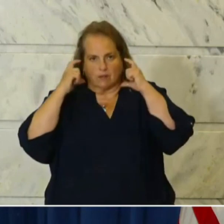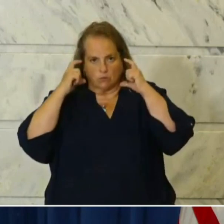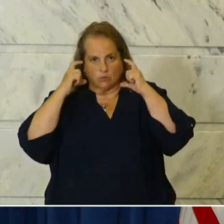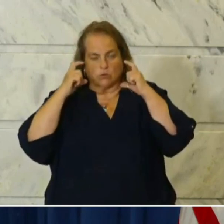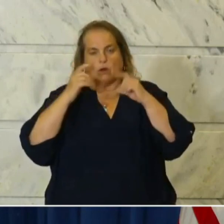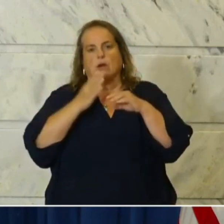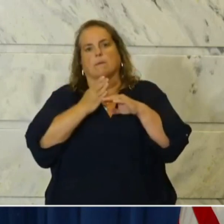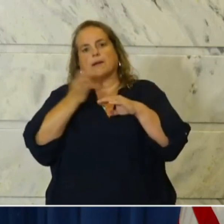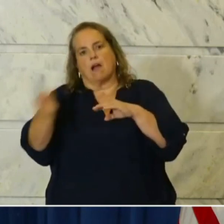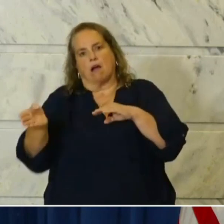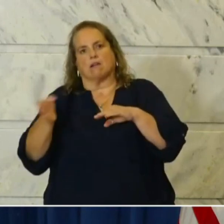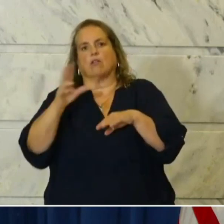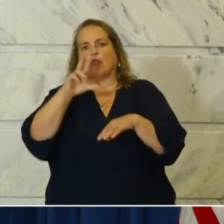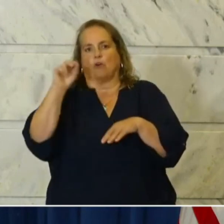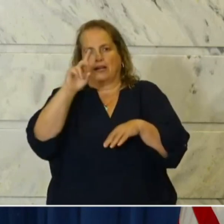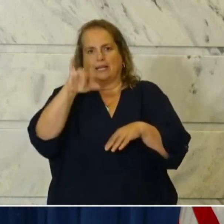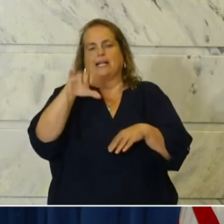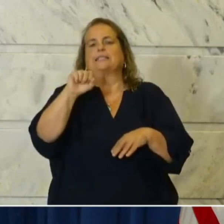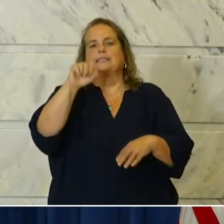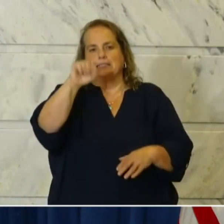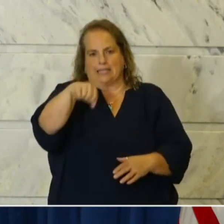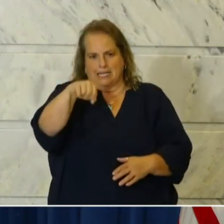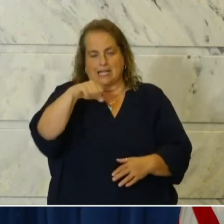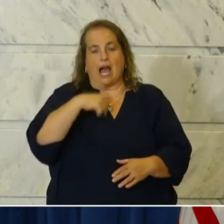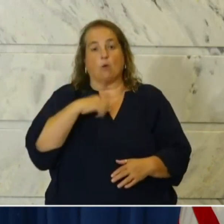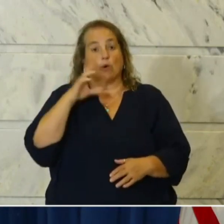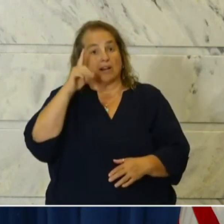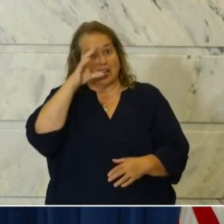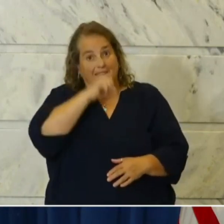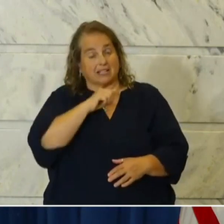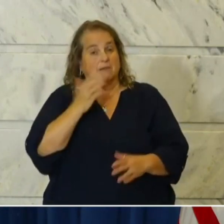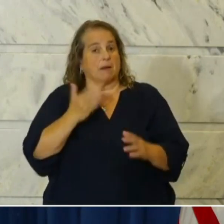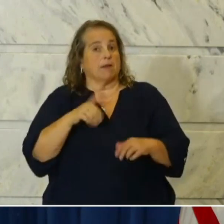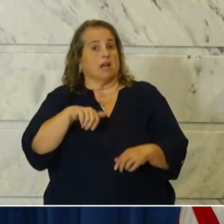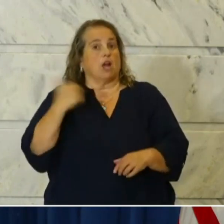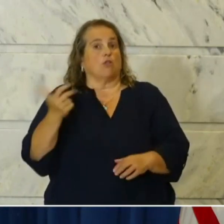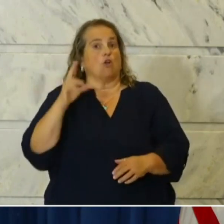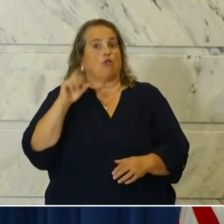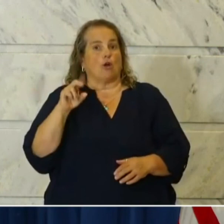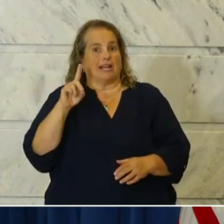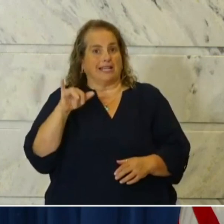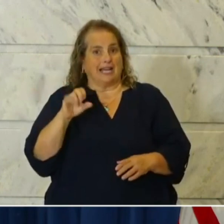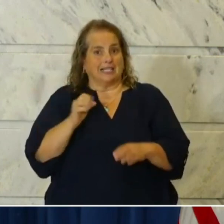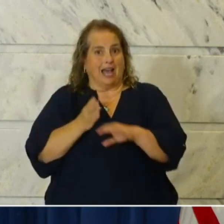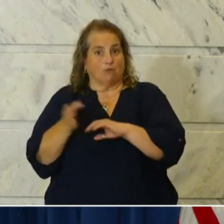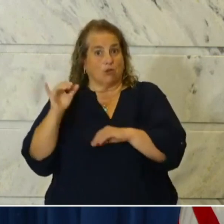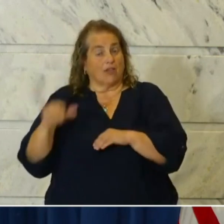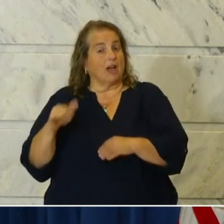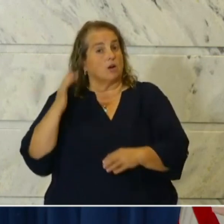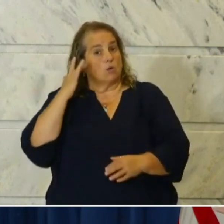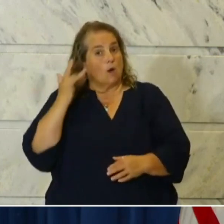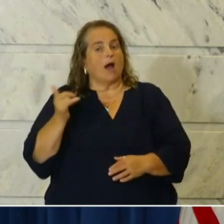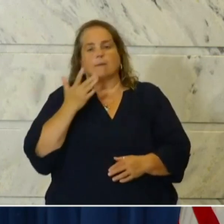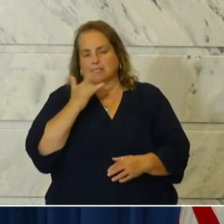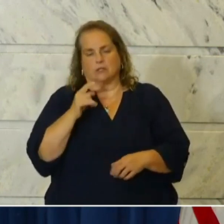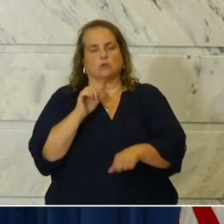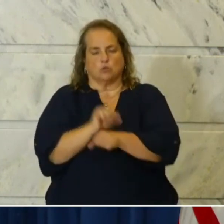coverings beyond the 30 days. I would guess that it would be at least another 30 days after that. Why? Because it's